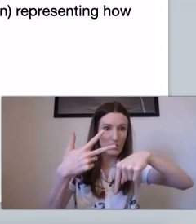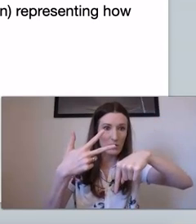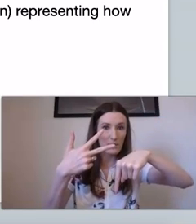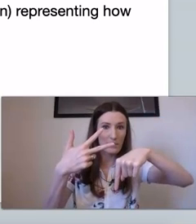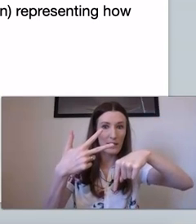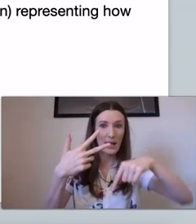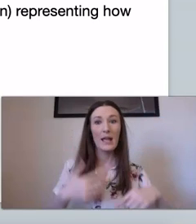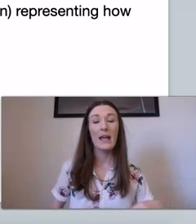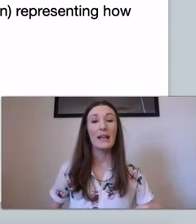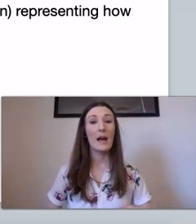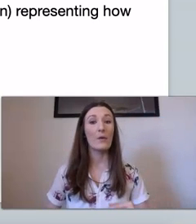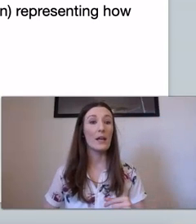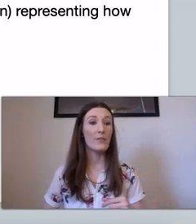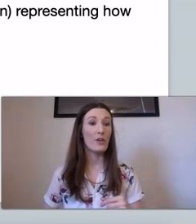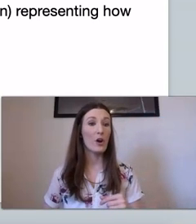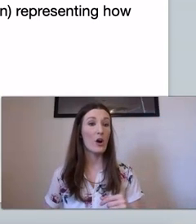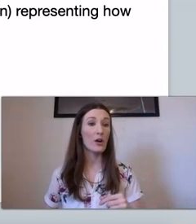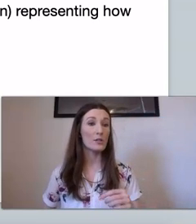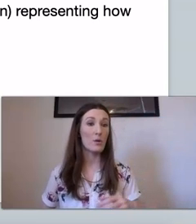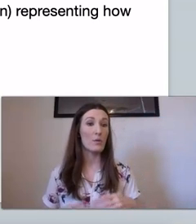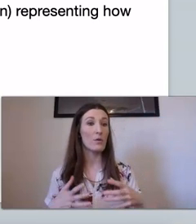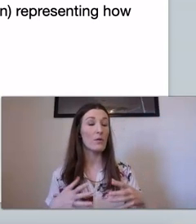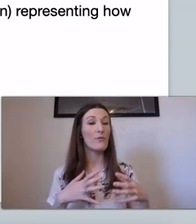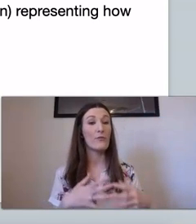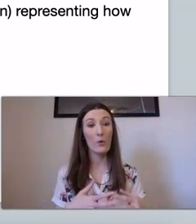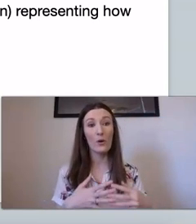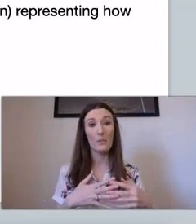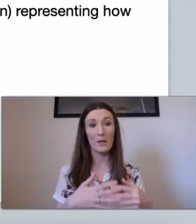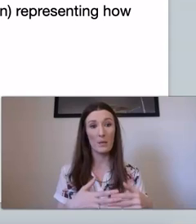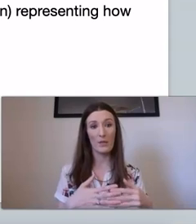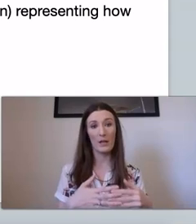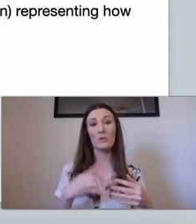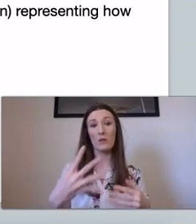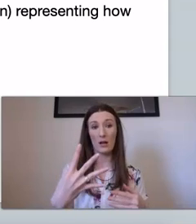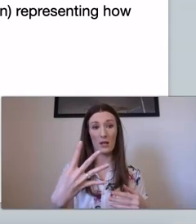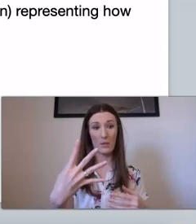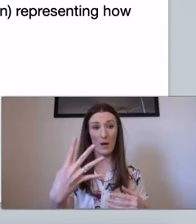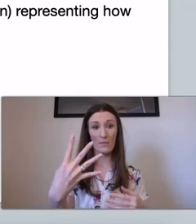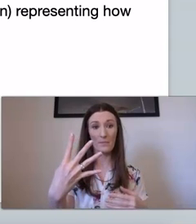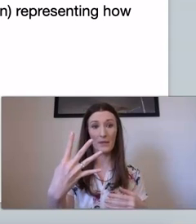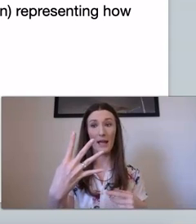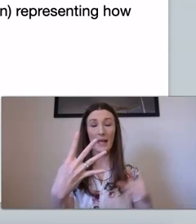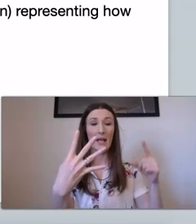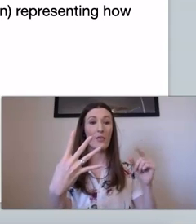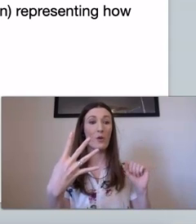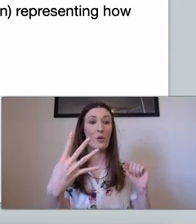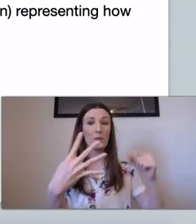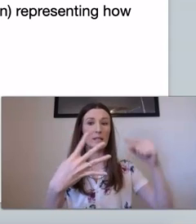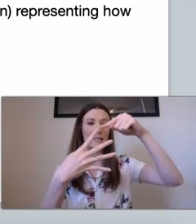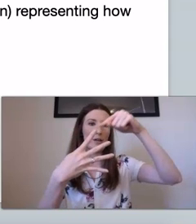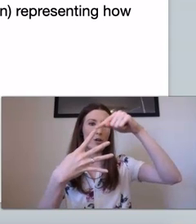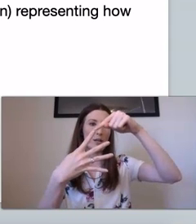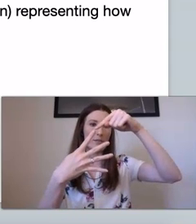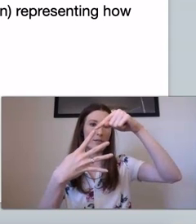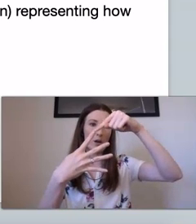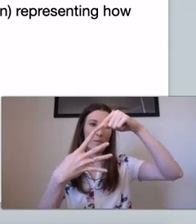down. Okay, now, if there are a total of 4 people that you are talking about, okay, the oldest